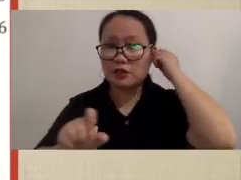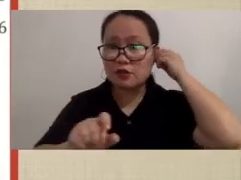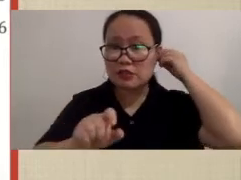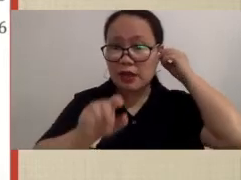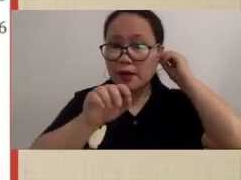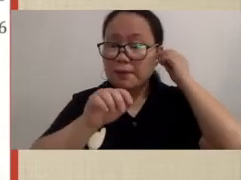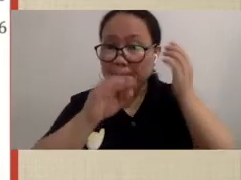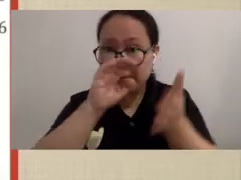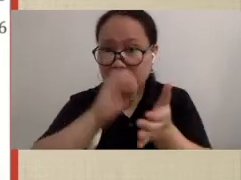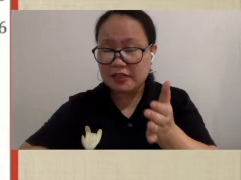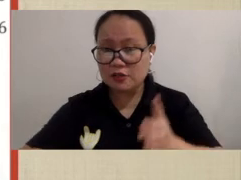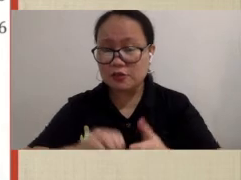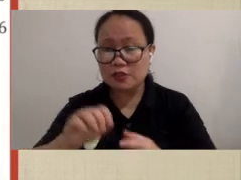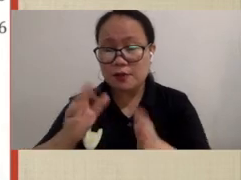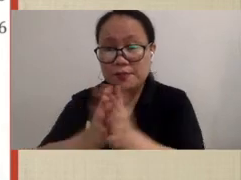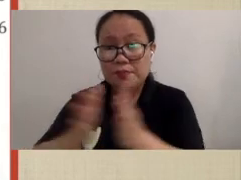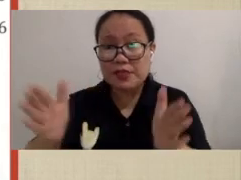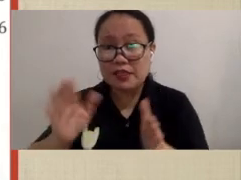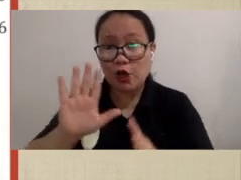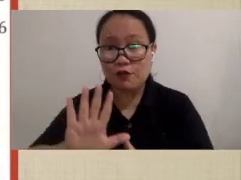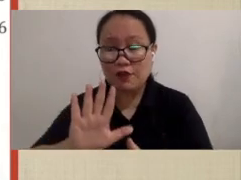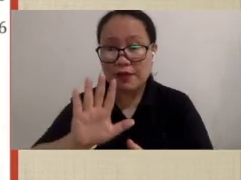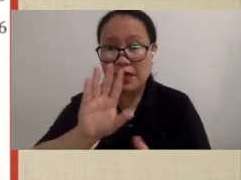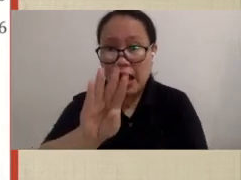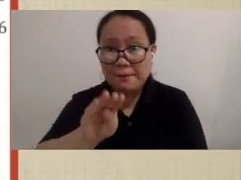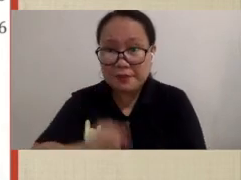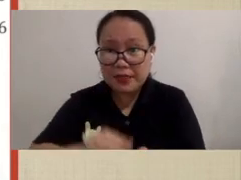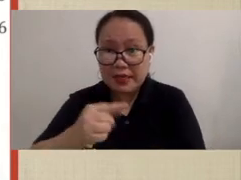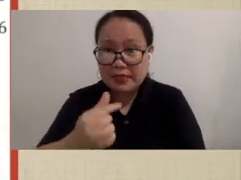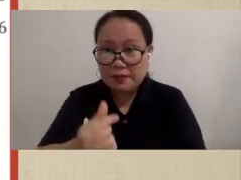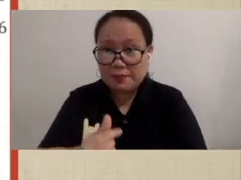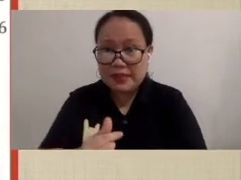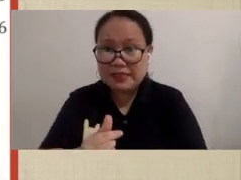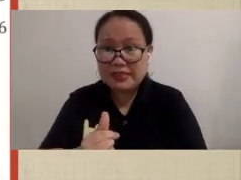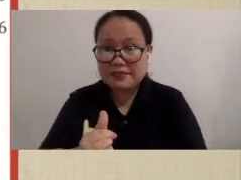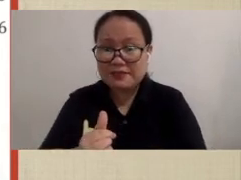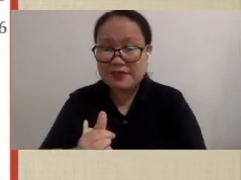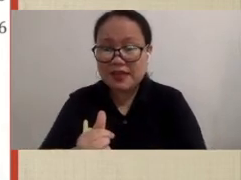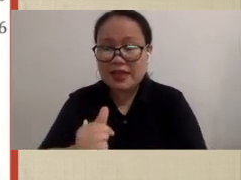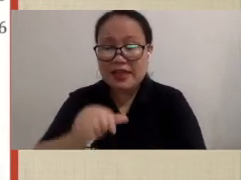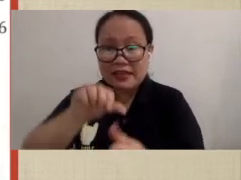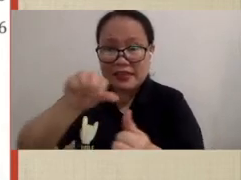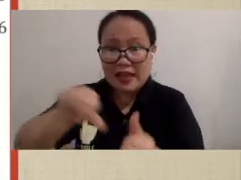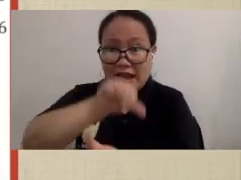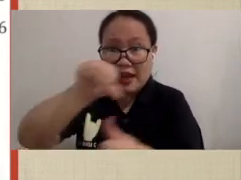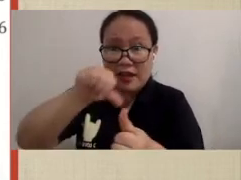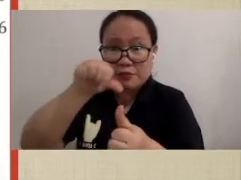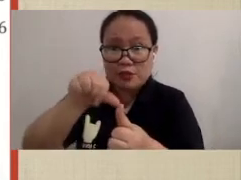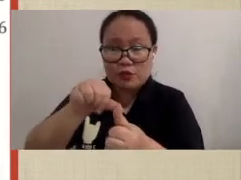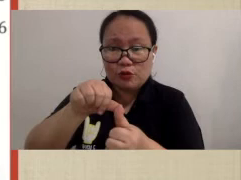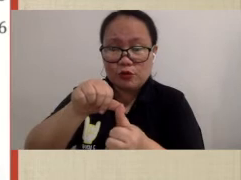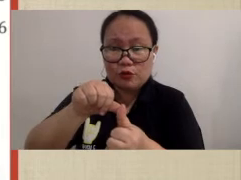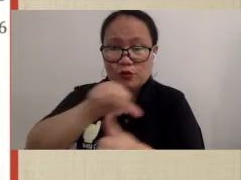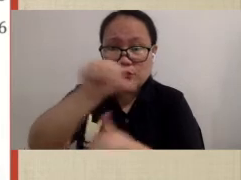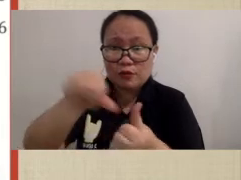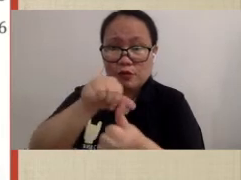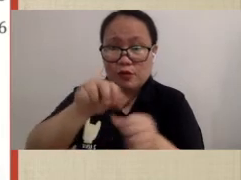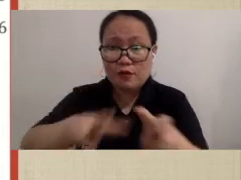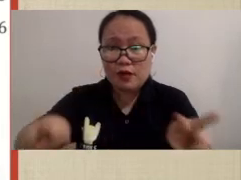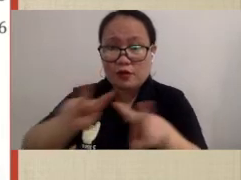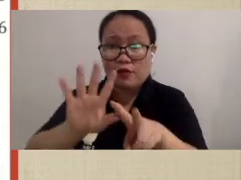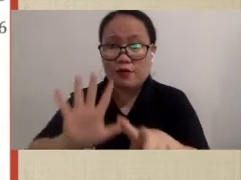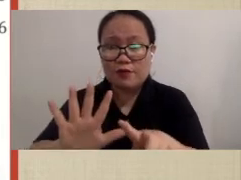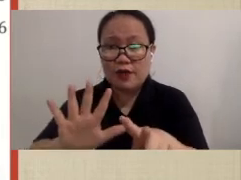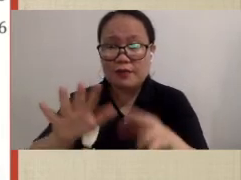bakit positive 3? Because 5 is bigger than, the absolute value of 5 is bigger than the